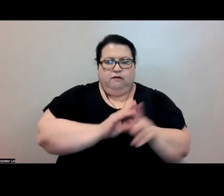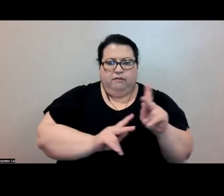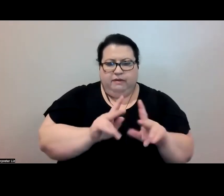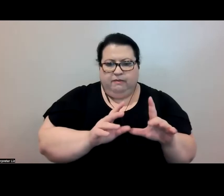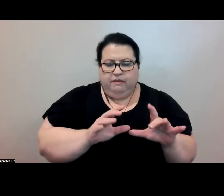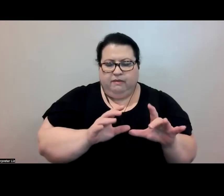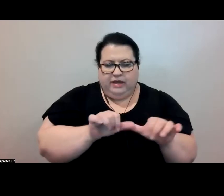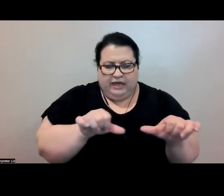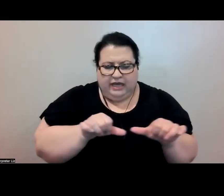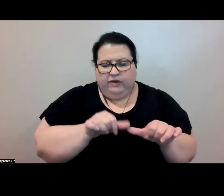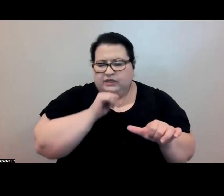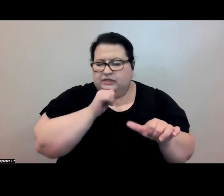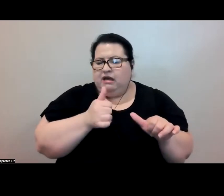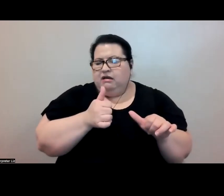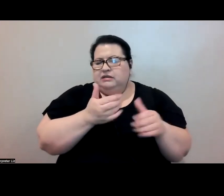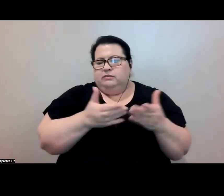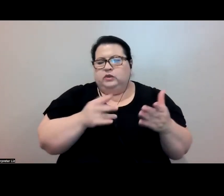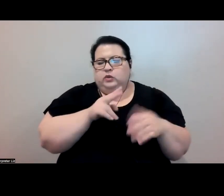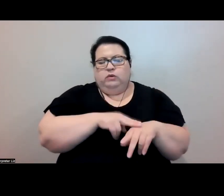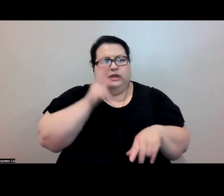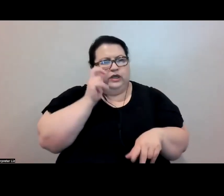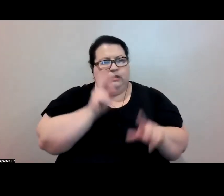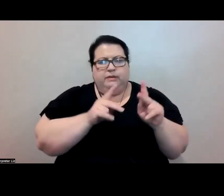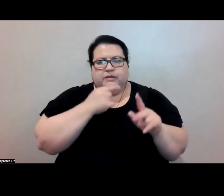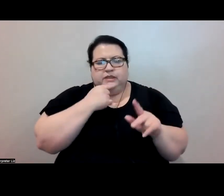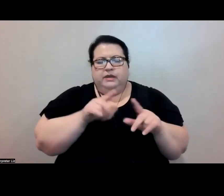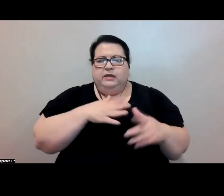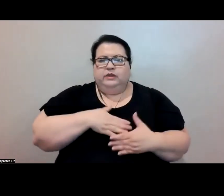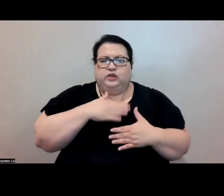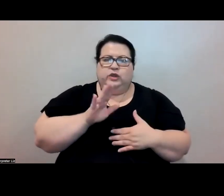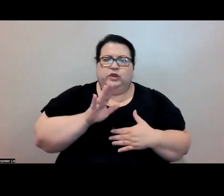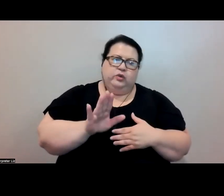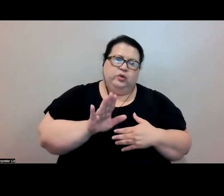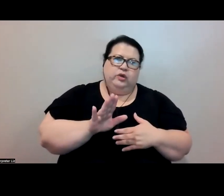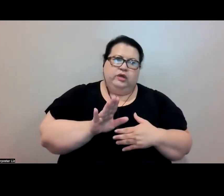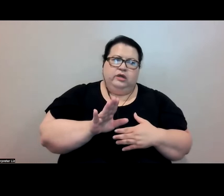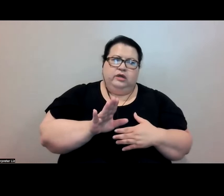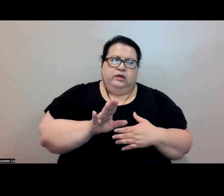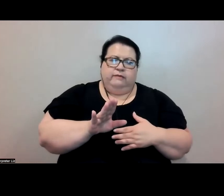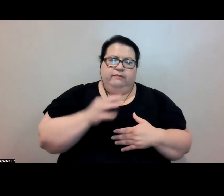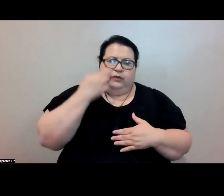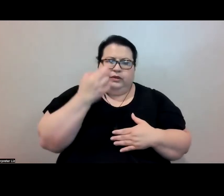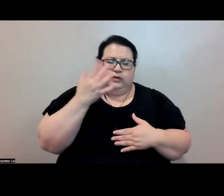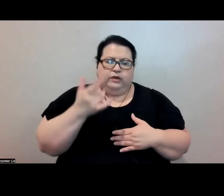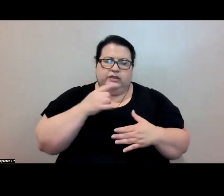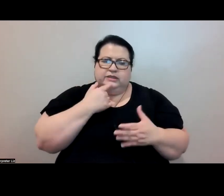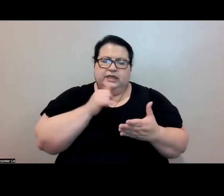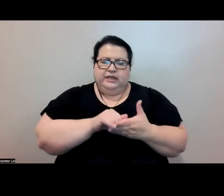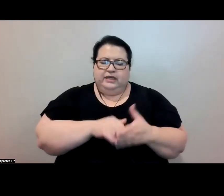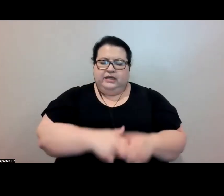That's not something you normally hear people say, but I appreciate your the reasons why you said that,